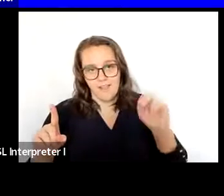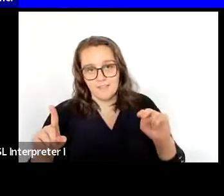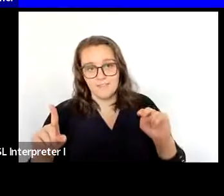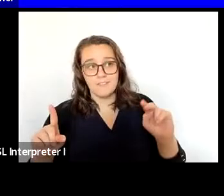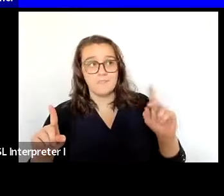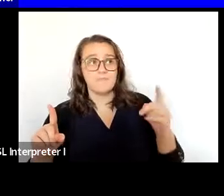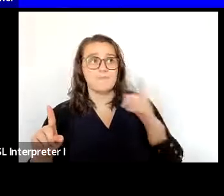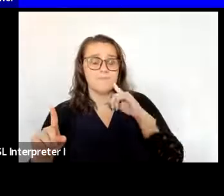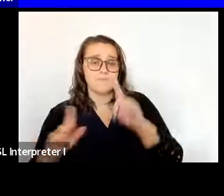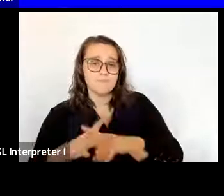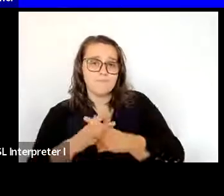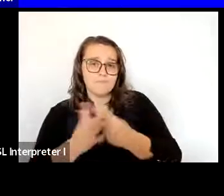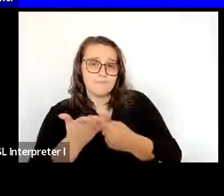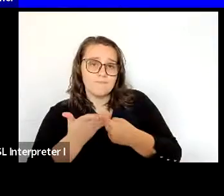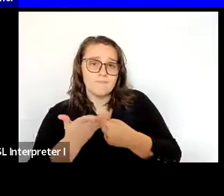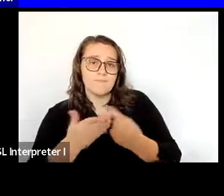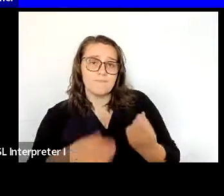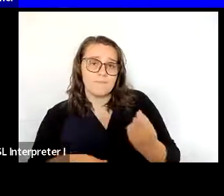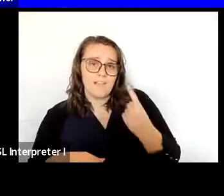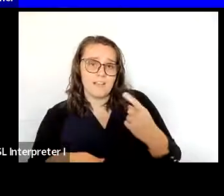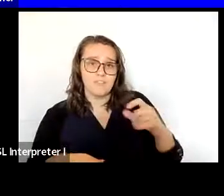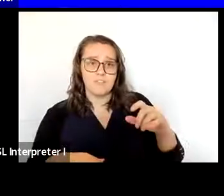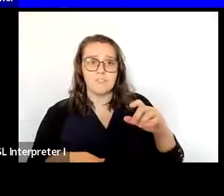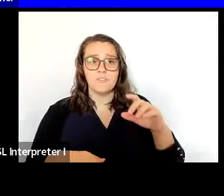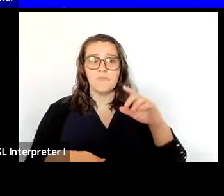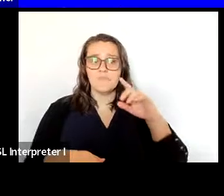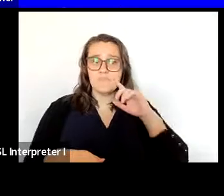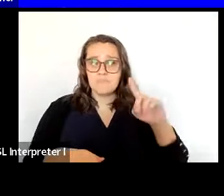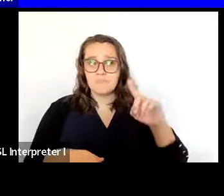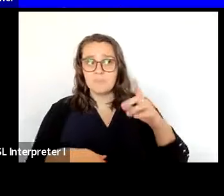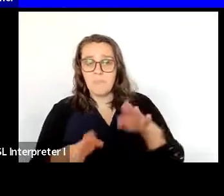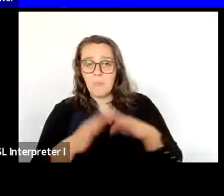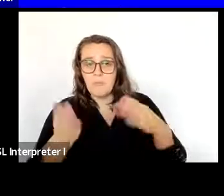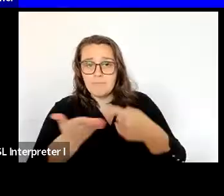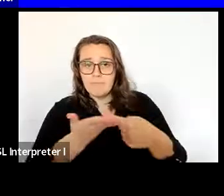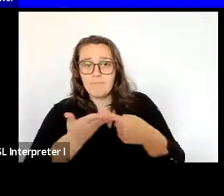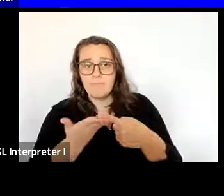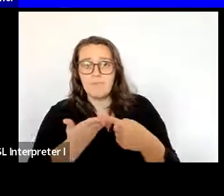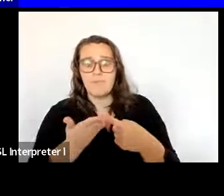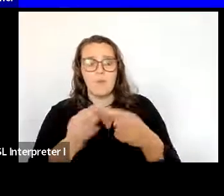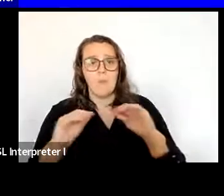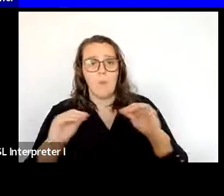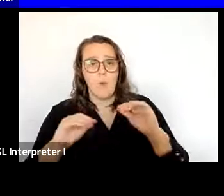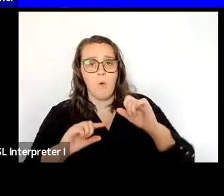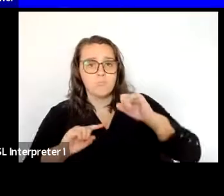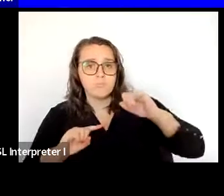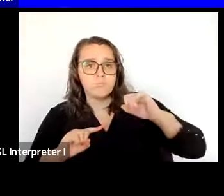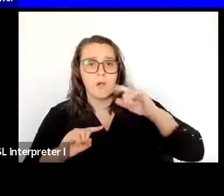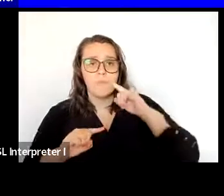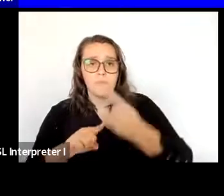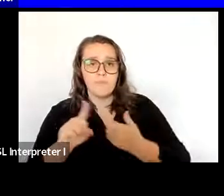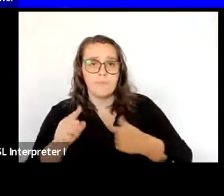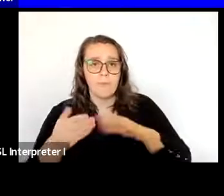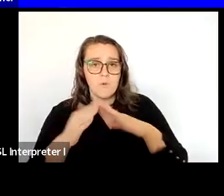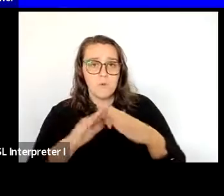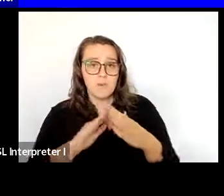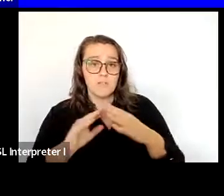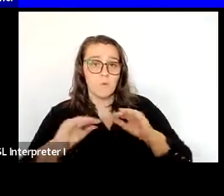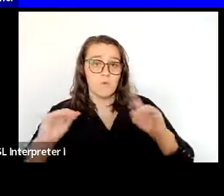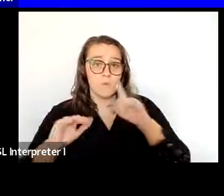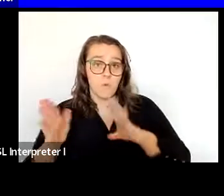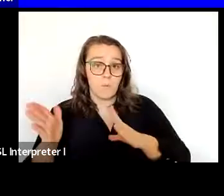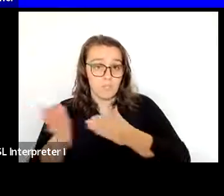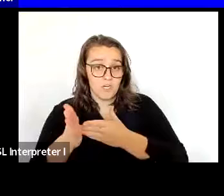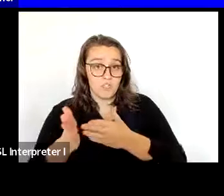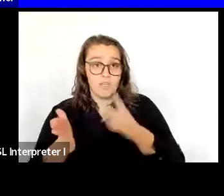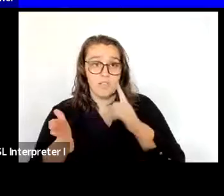or comments in opposition to the renaming of the street. And with that, there's no objection. I'll move both the